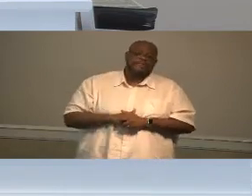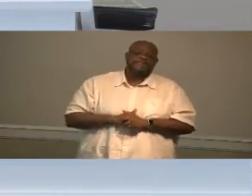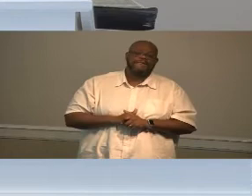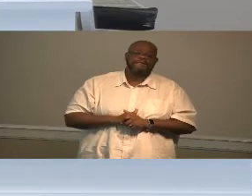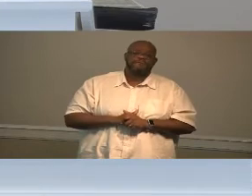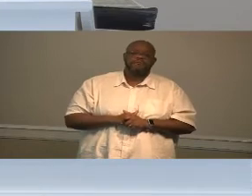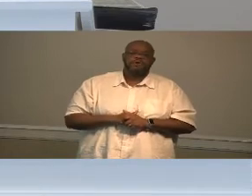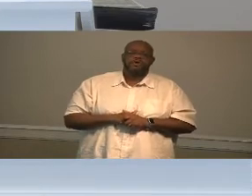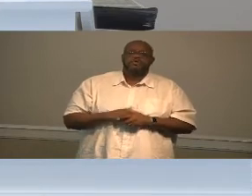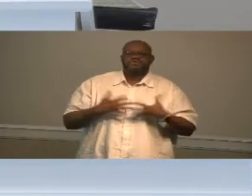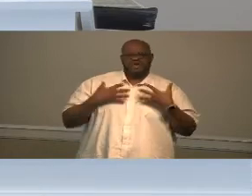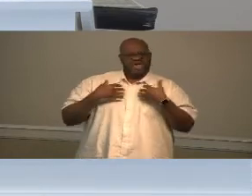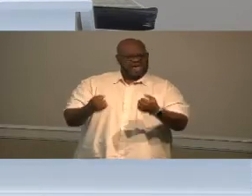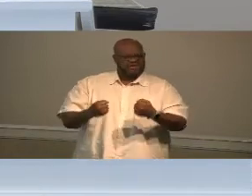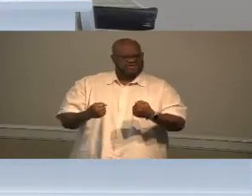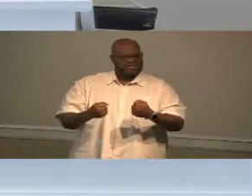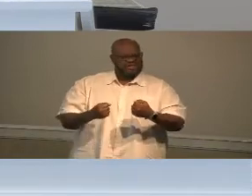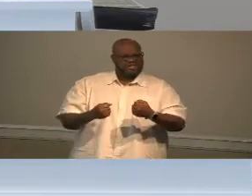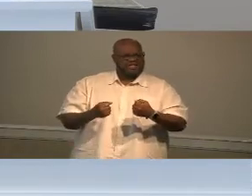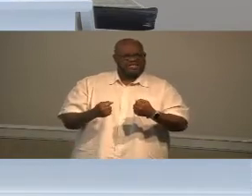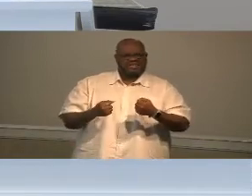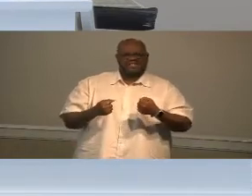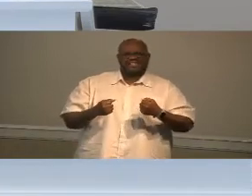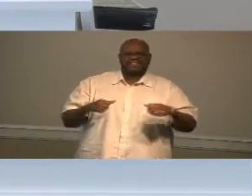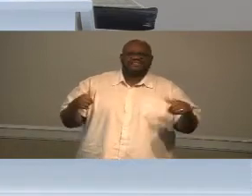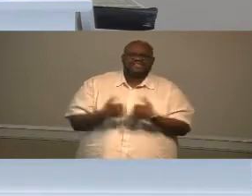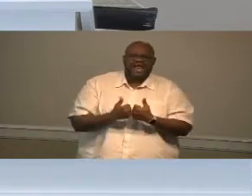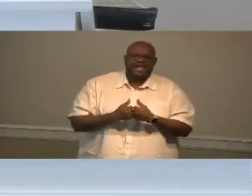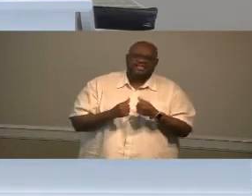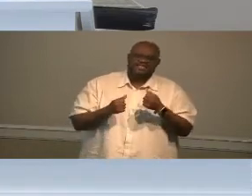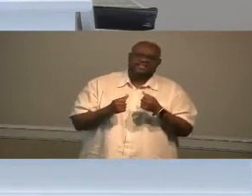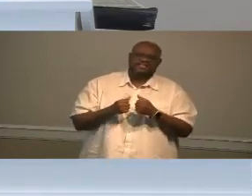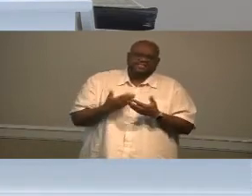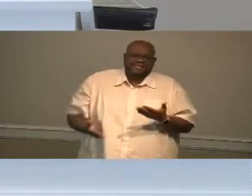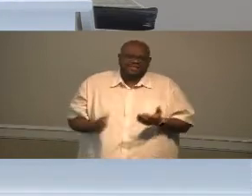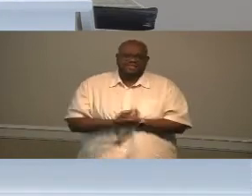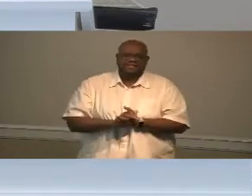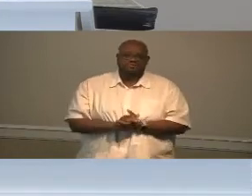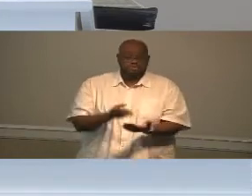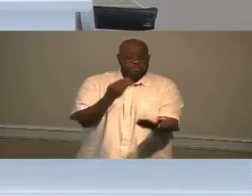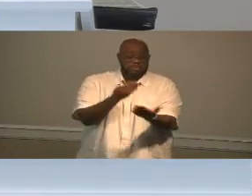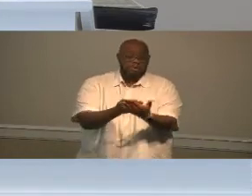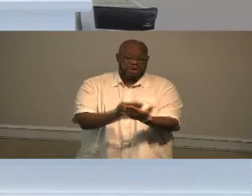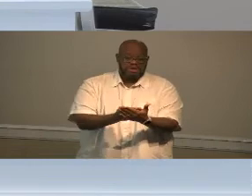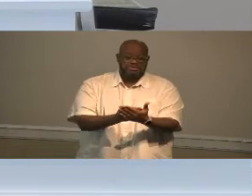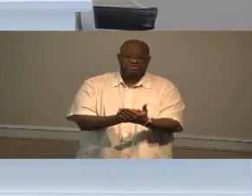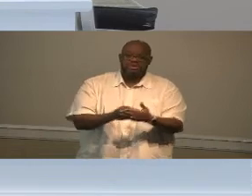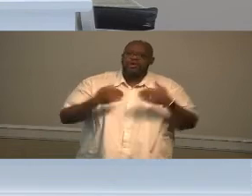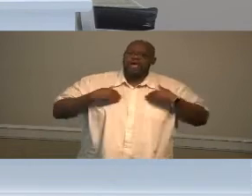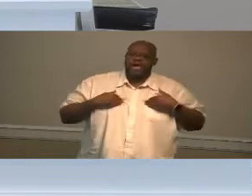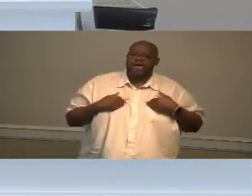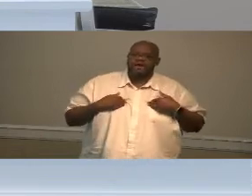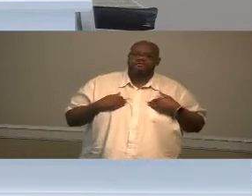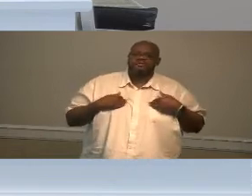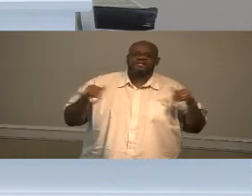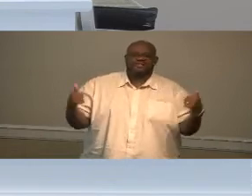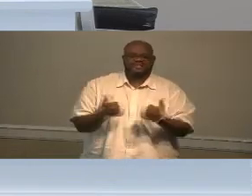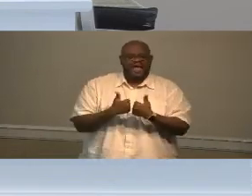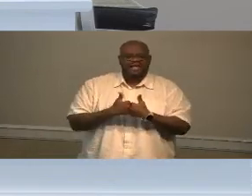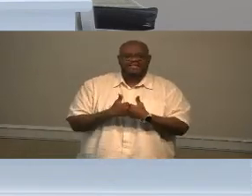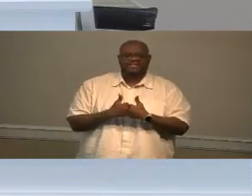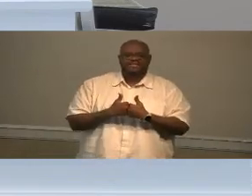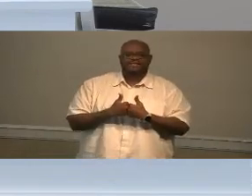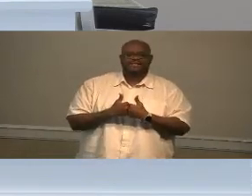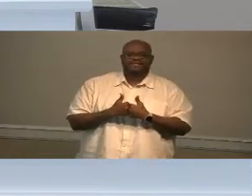your health, challenging circumstances. Even with your wealth, there can be challenging circumstances. It